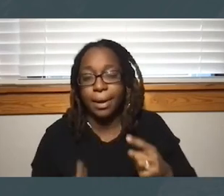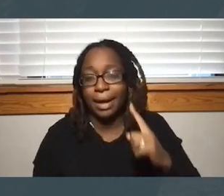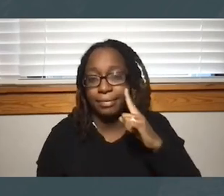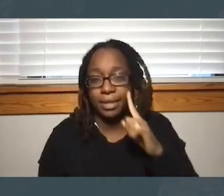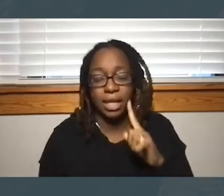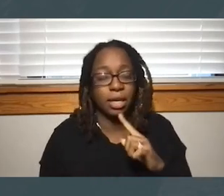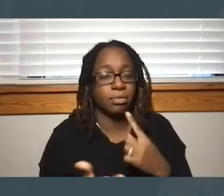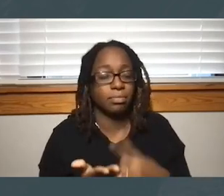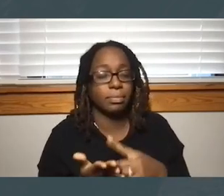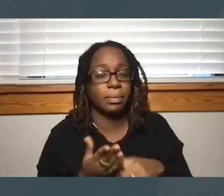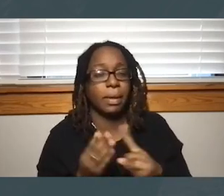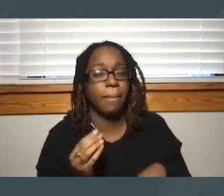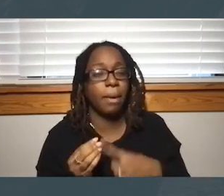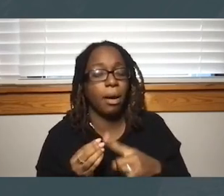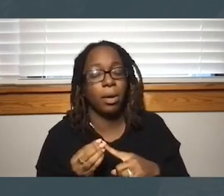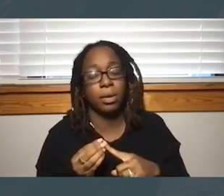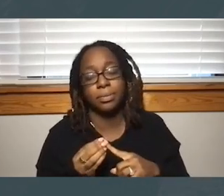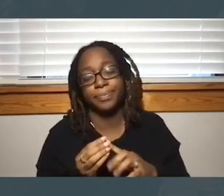you know,